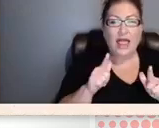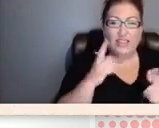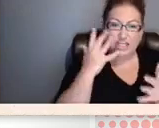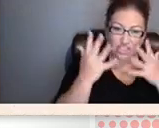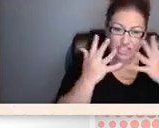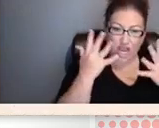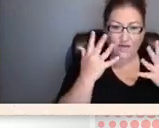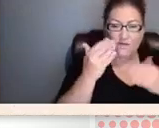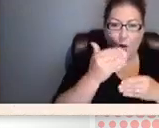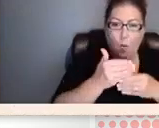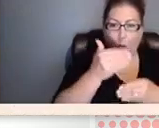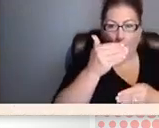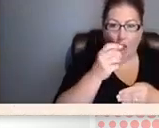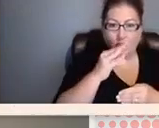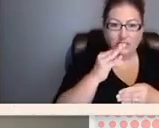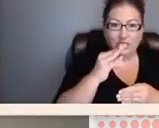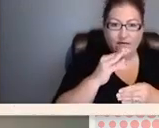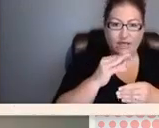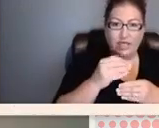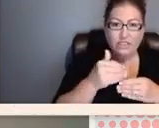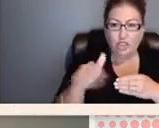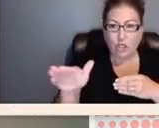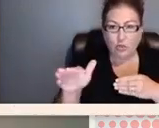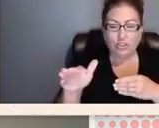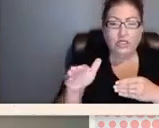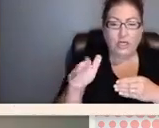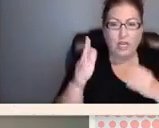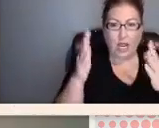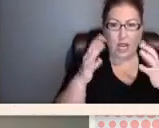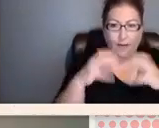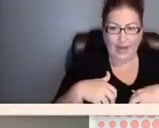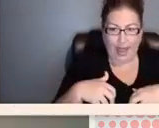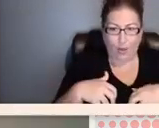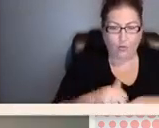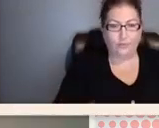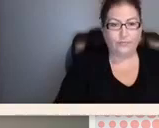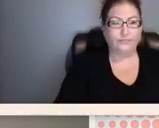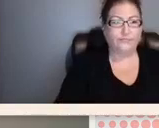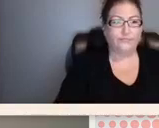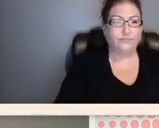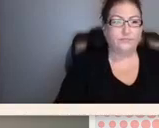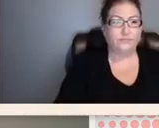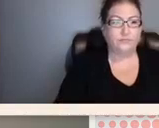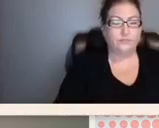come tumbling down. Next slide, please.